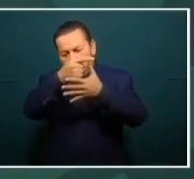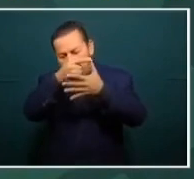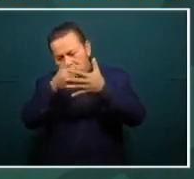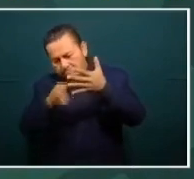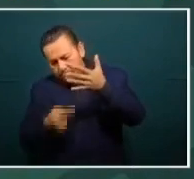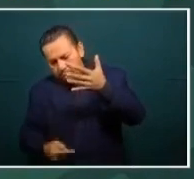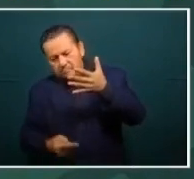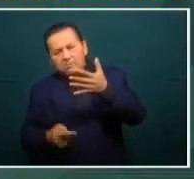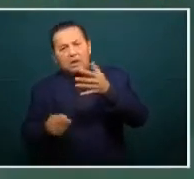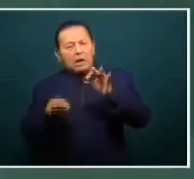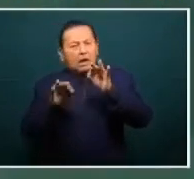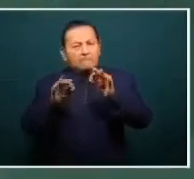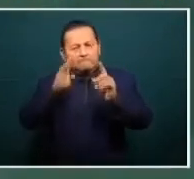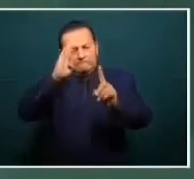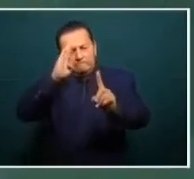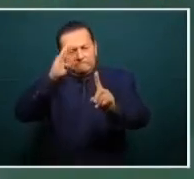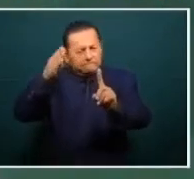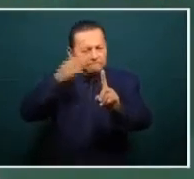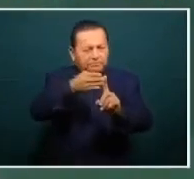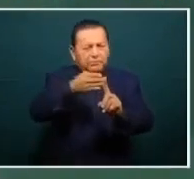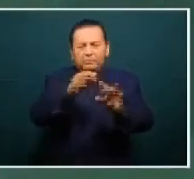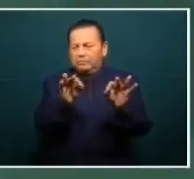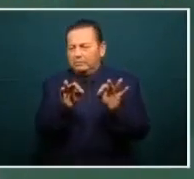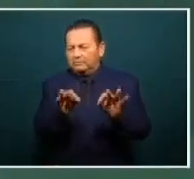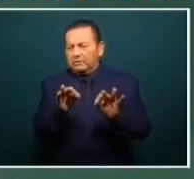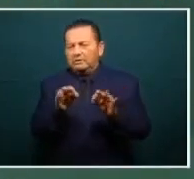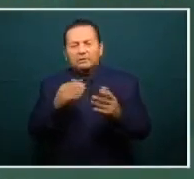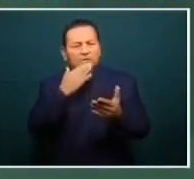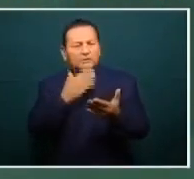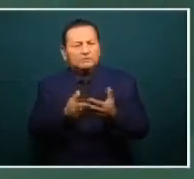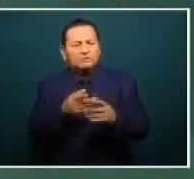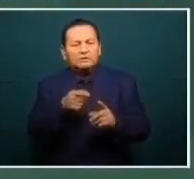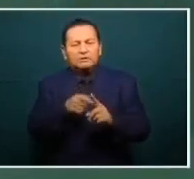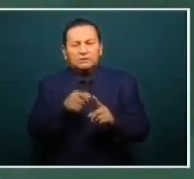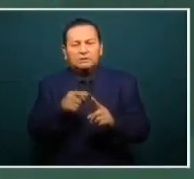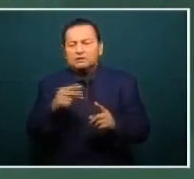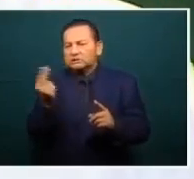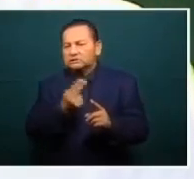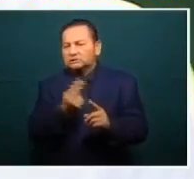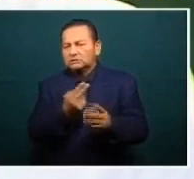to count on information that's objective,